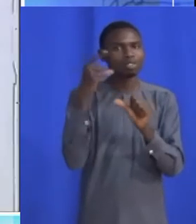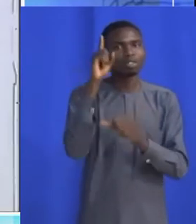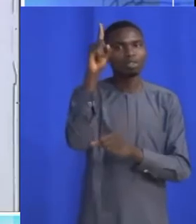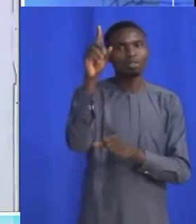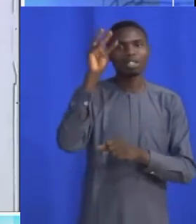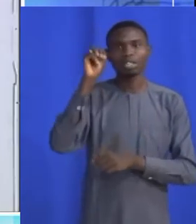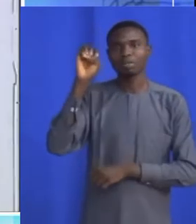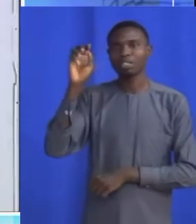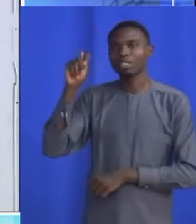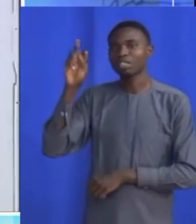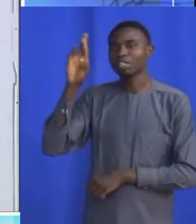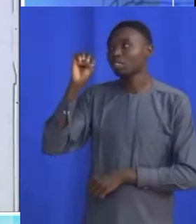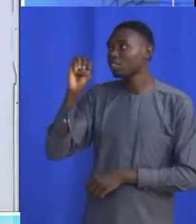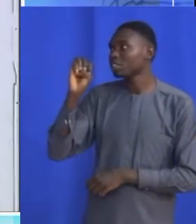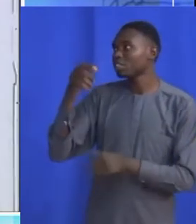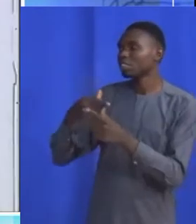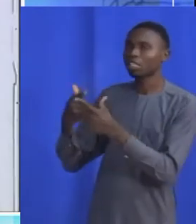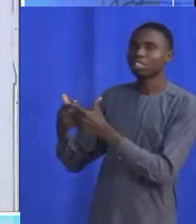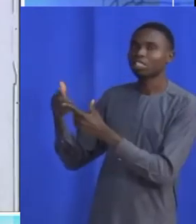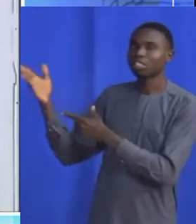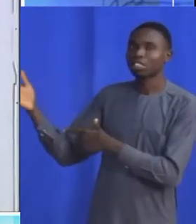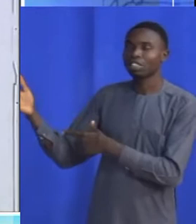constitution. Constitution is very important in a